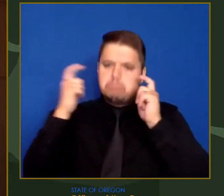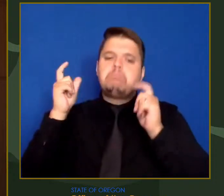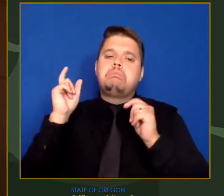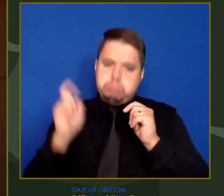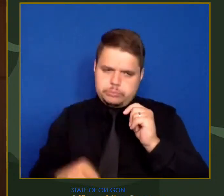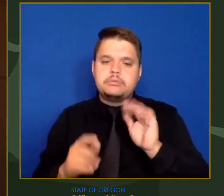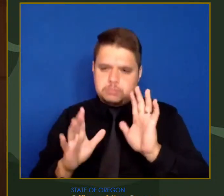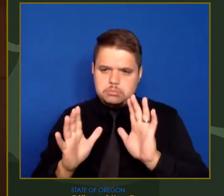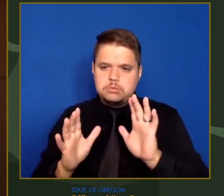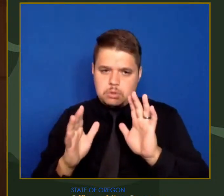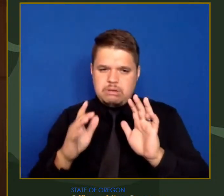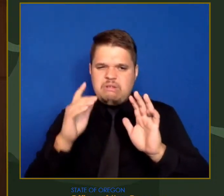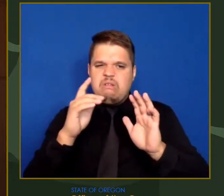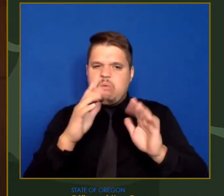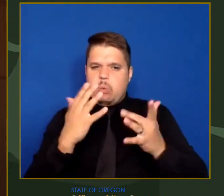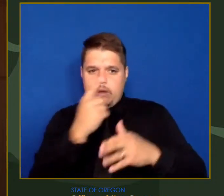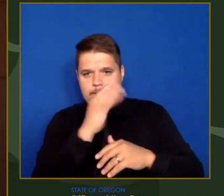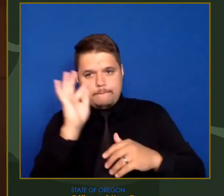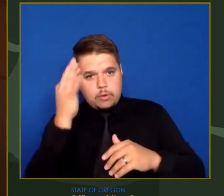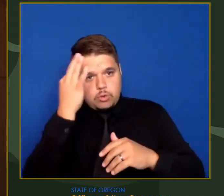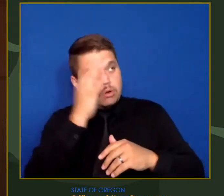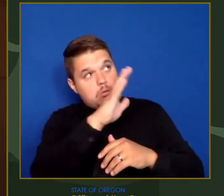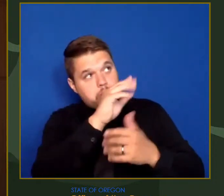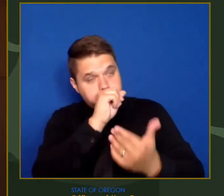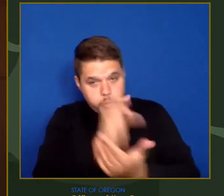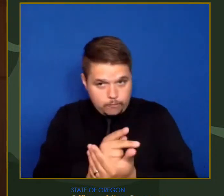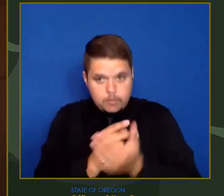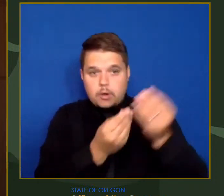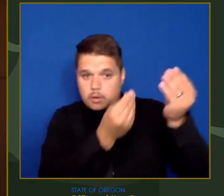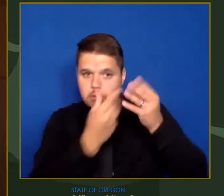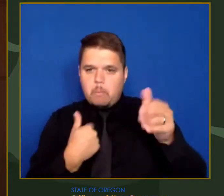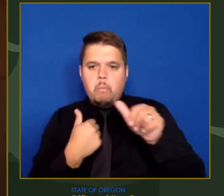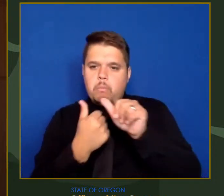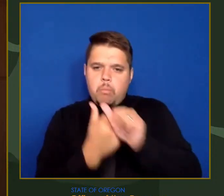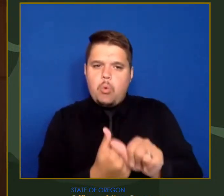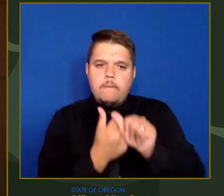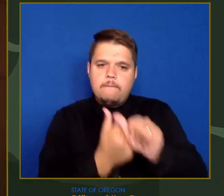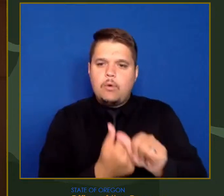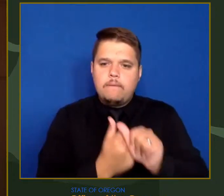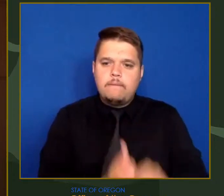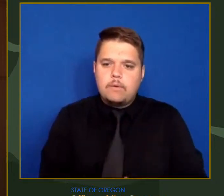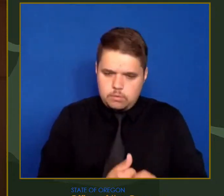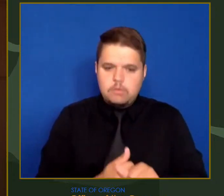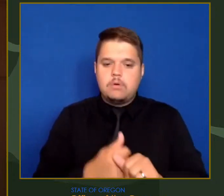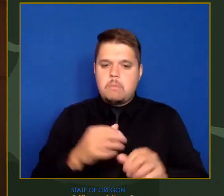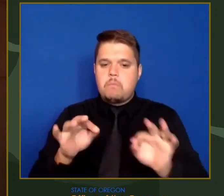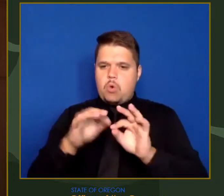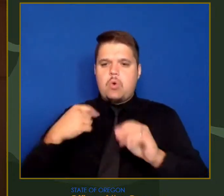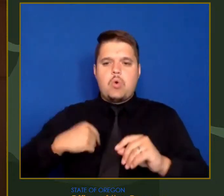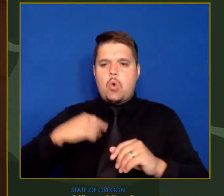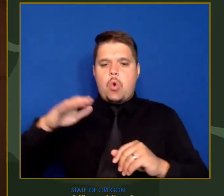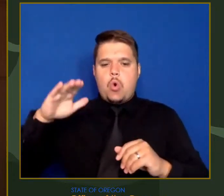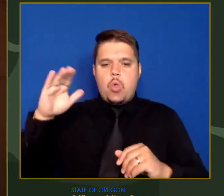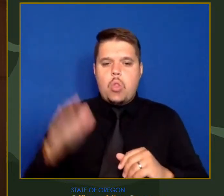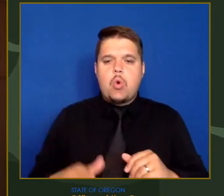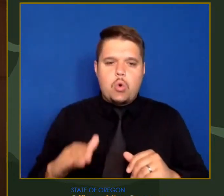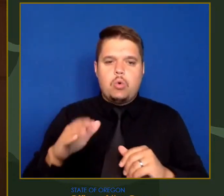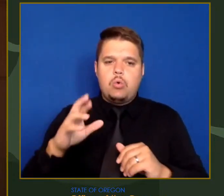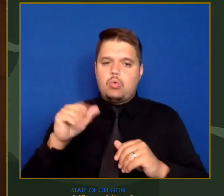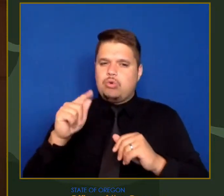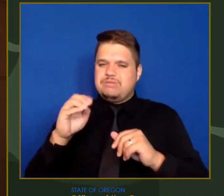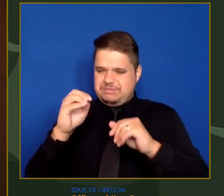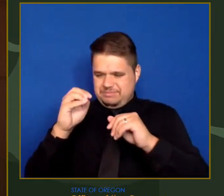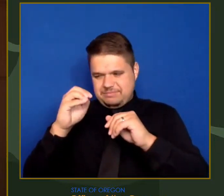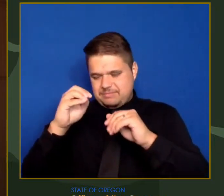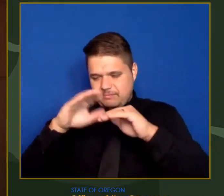of communities where there are low vaccination rates, I'm obviously very concerned. These communities tend